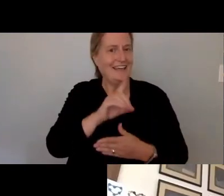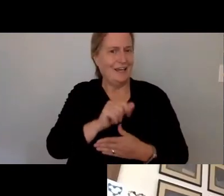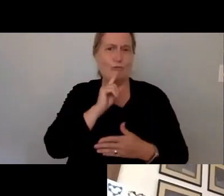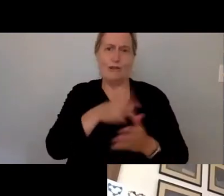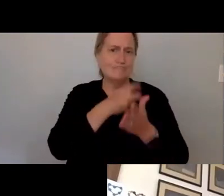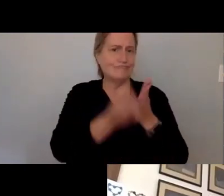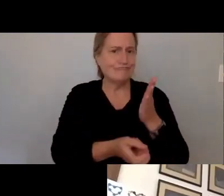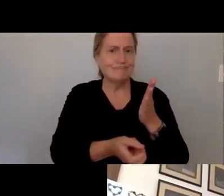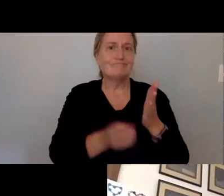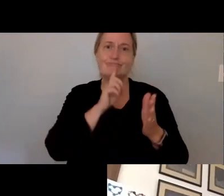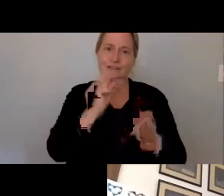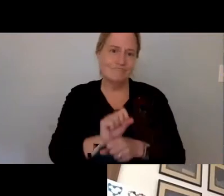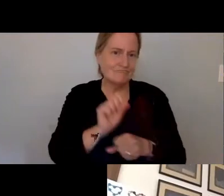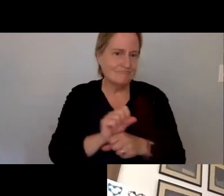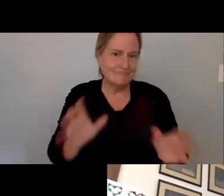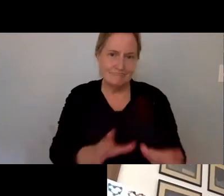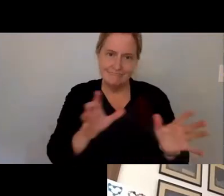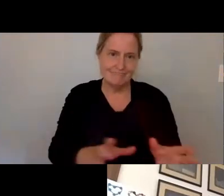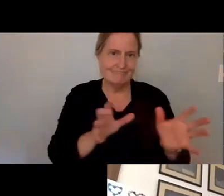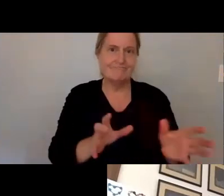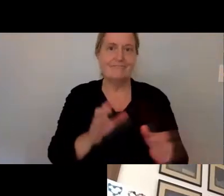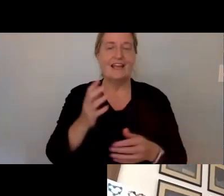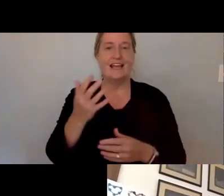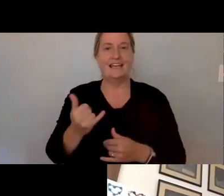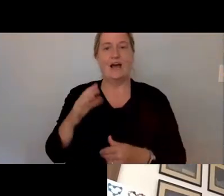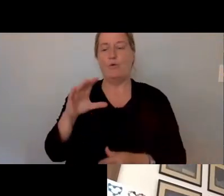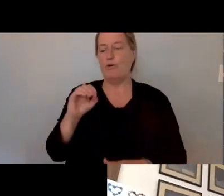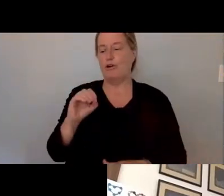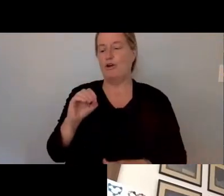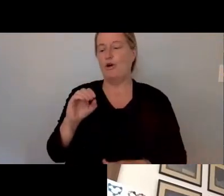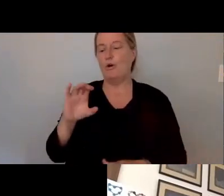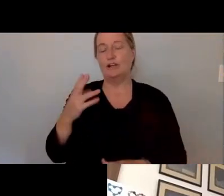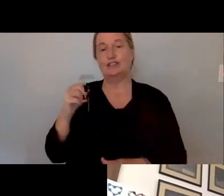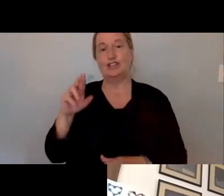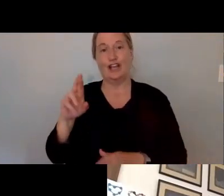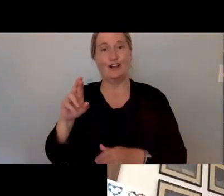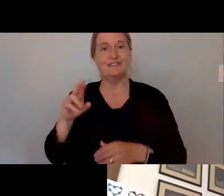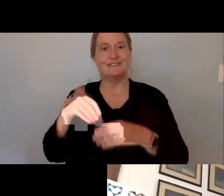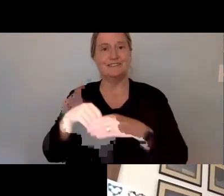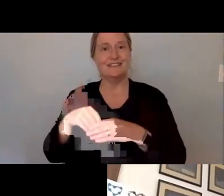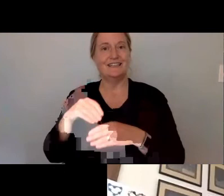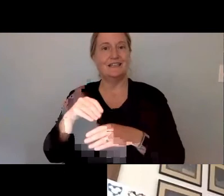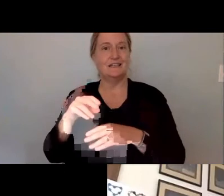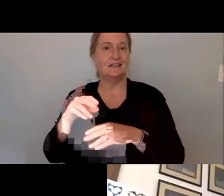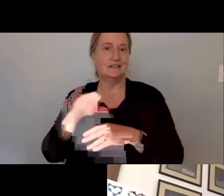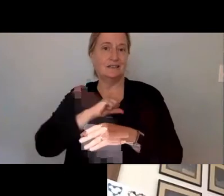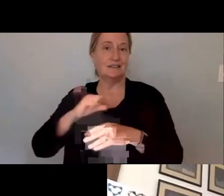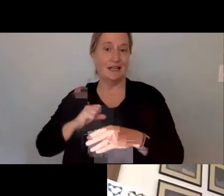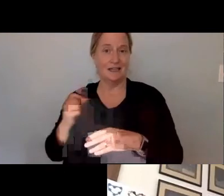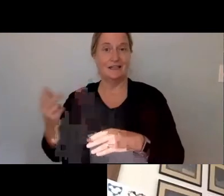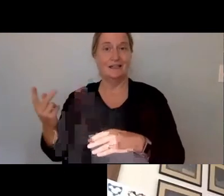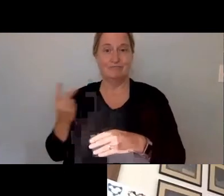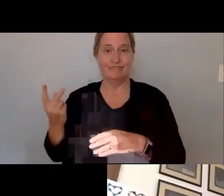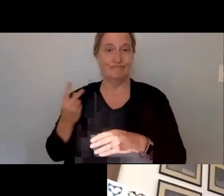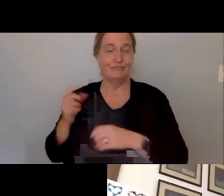my virtual co-chair in the Senate, where I'm privileged to serve as the chair. And John and I have been really collaborators. And